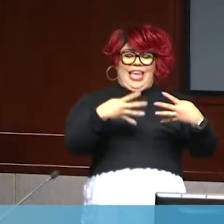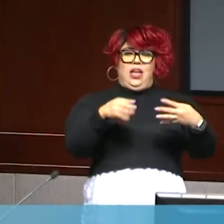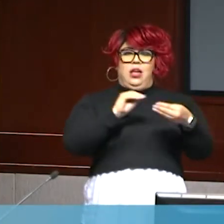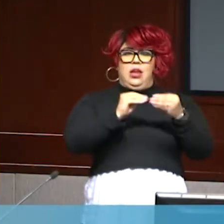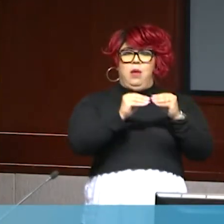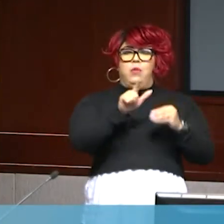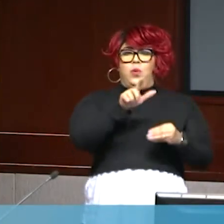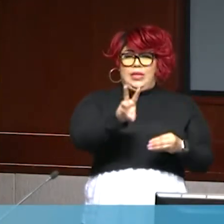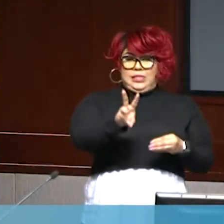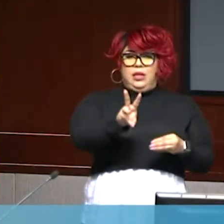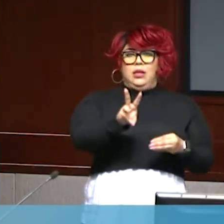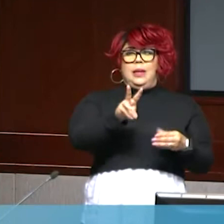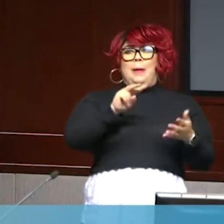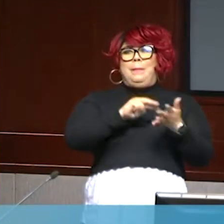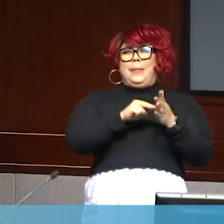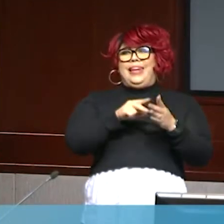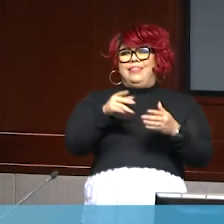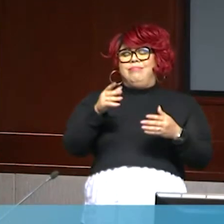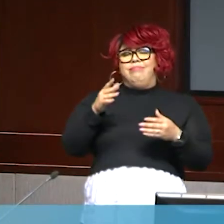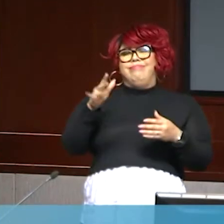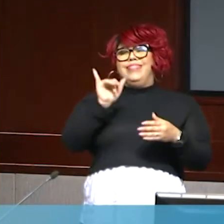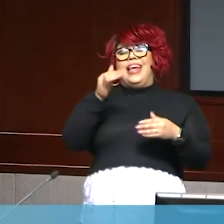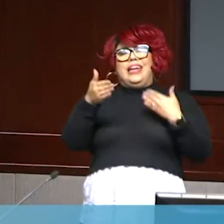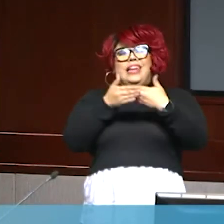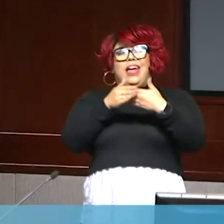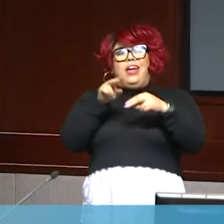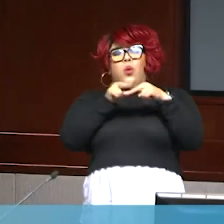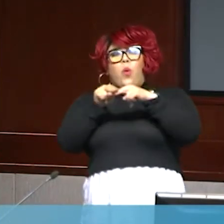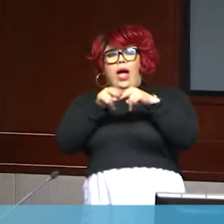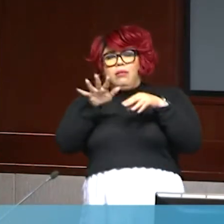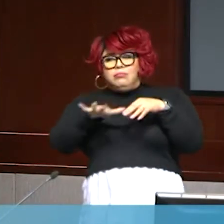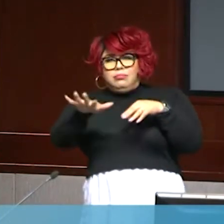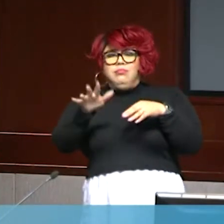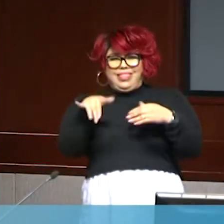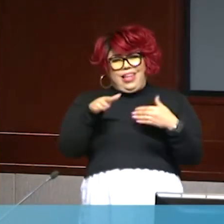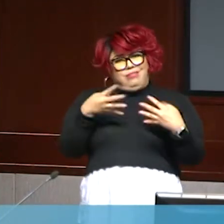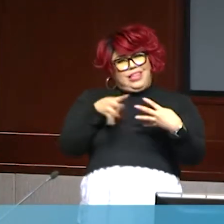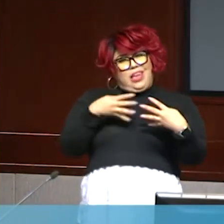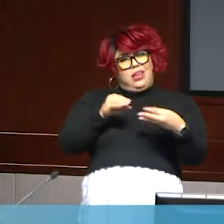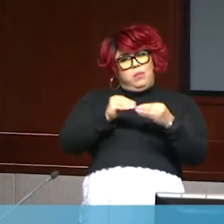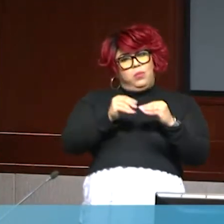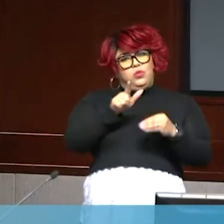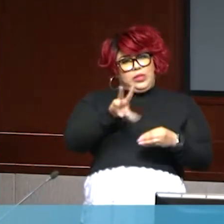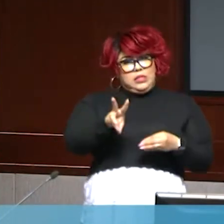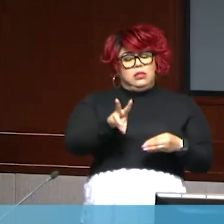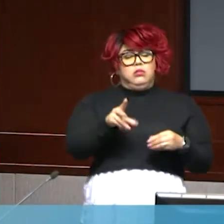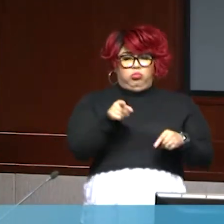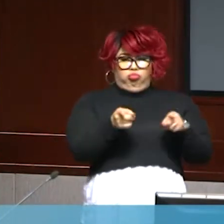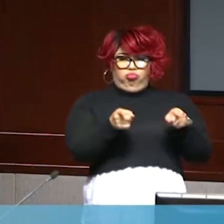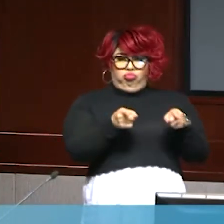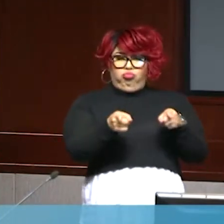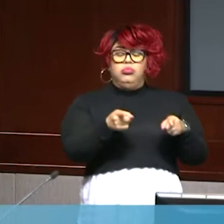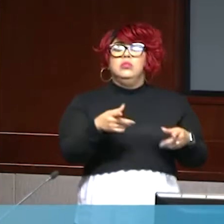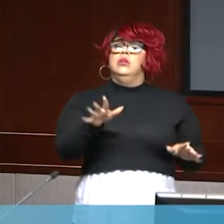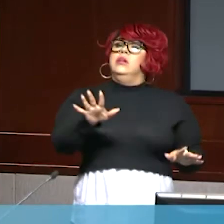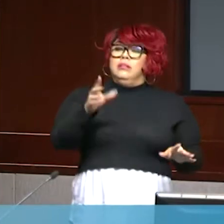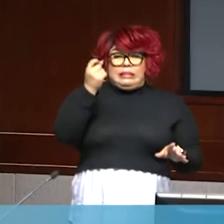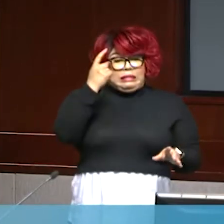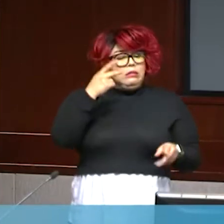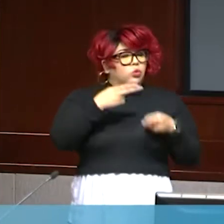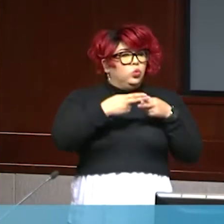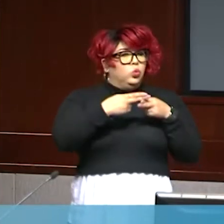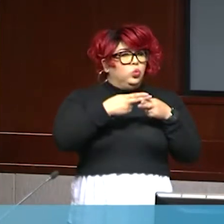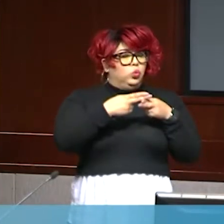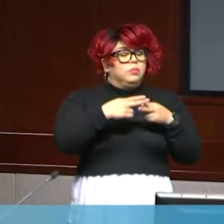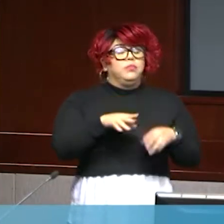you've been to the fair, it's down where the rides used to be. So there are 2 locations there now currently, however, that will change. There is also